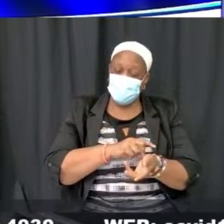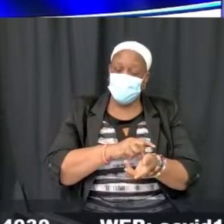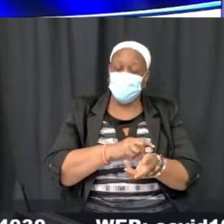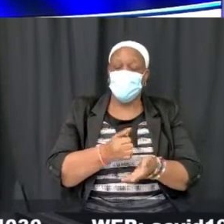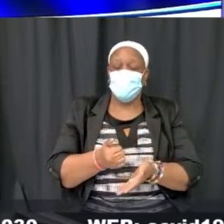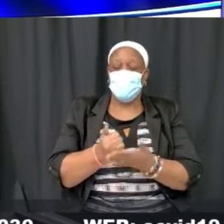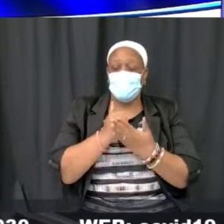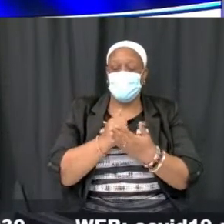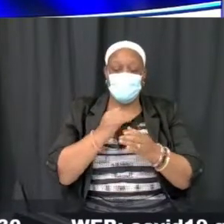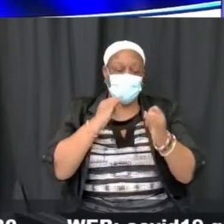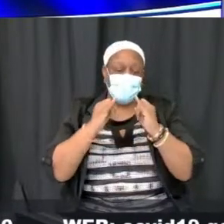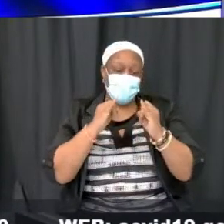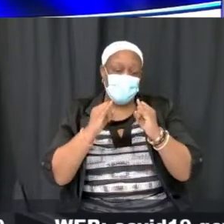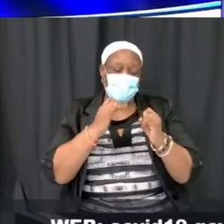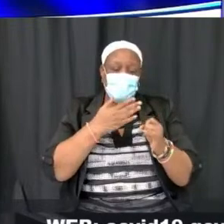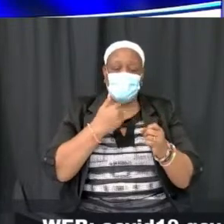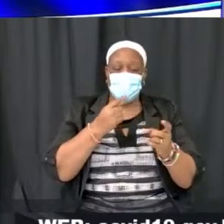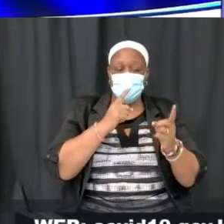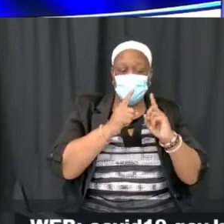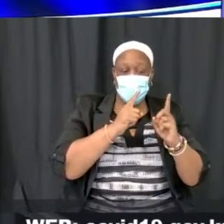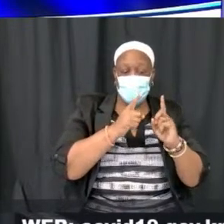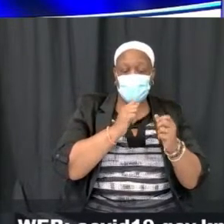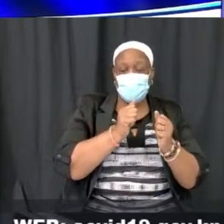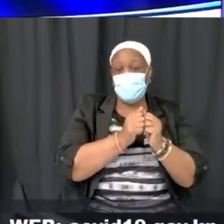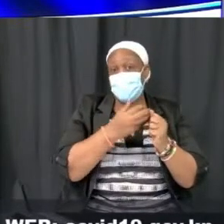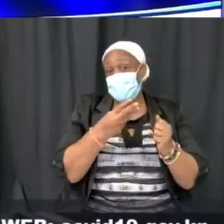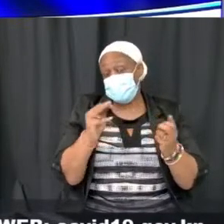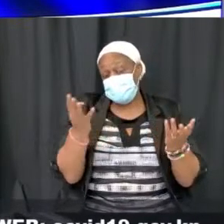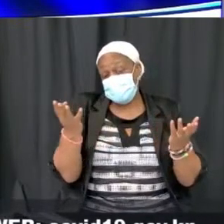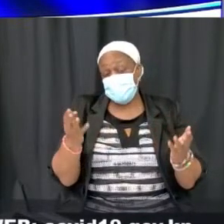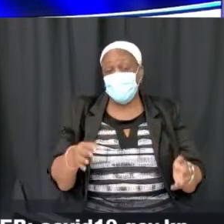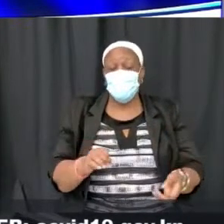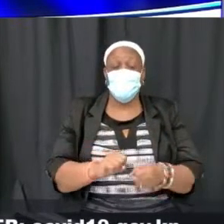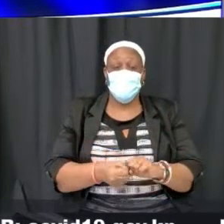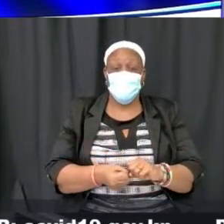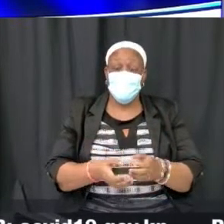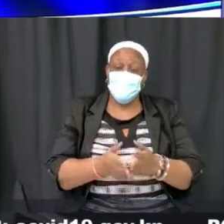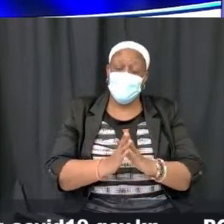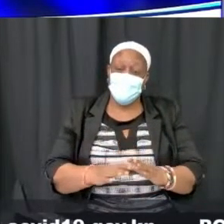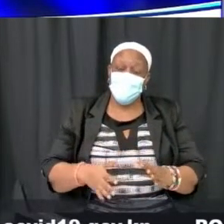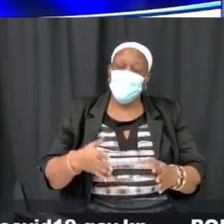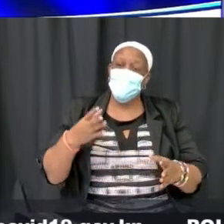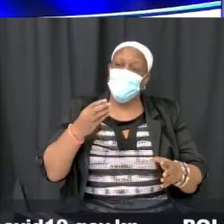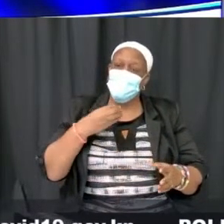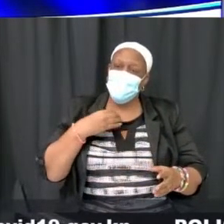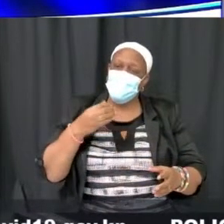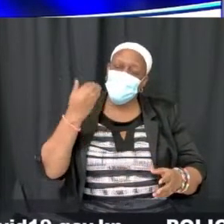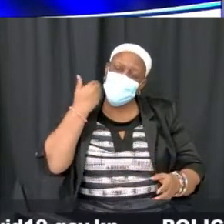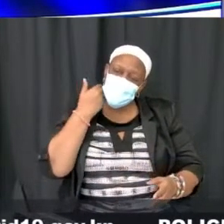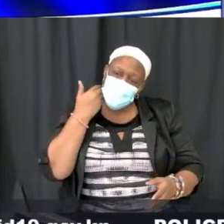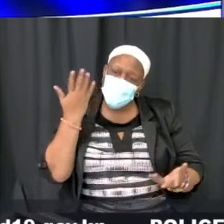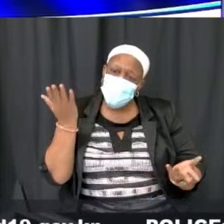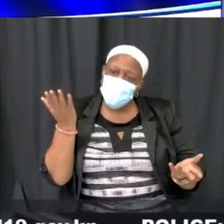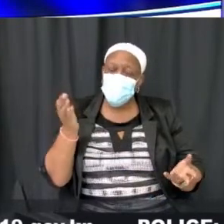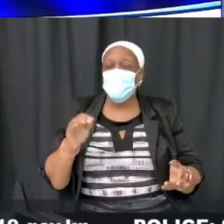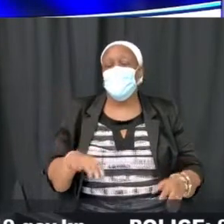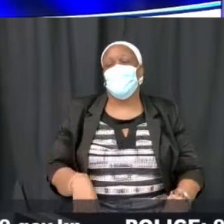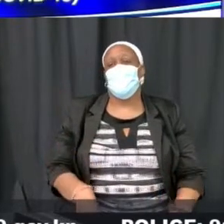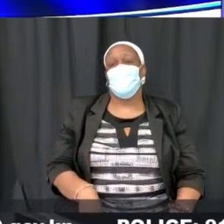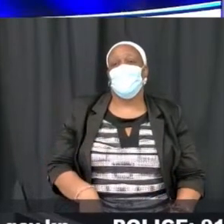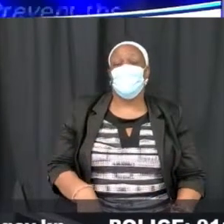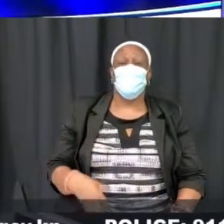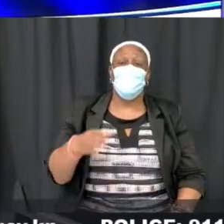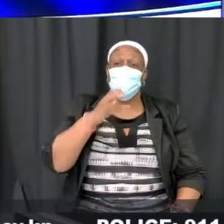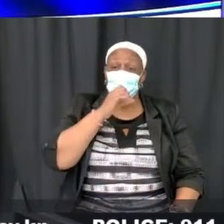they interact and engage the individual who is diagnosed with COVID on a daily